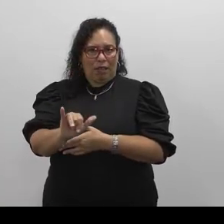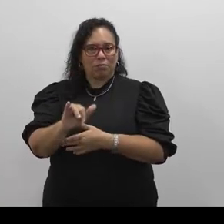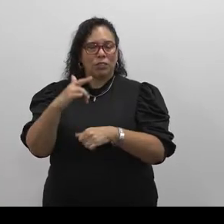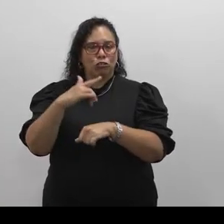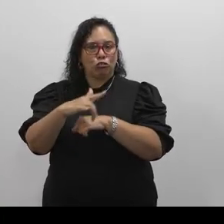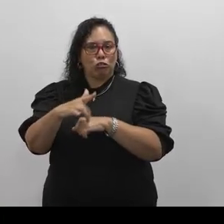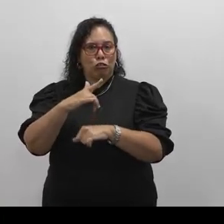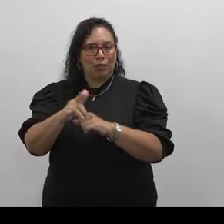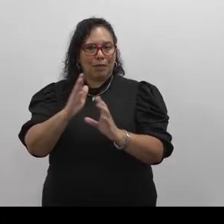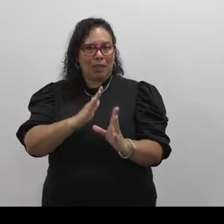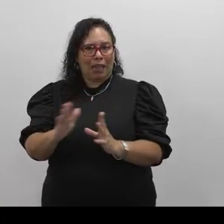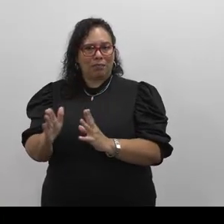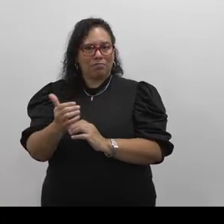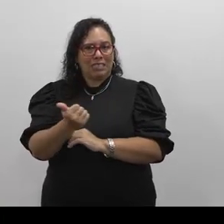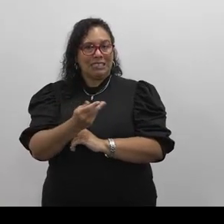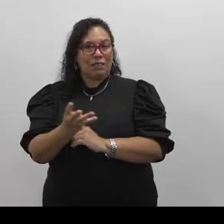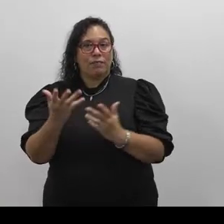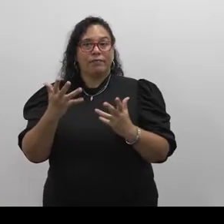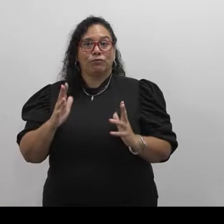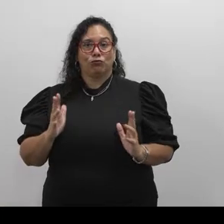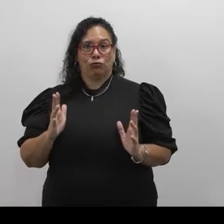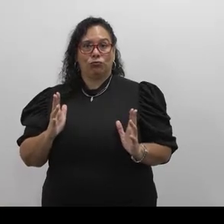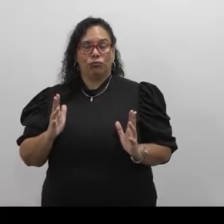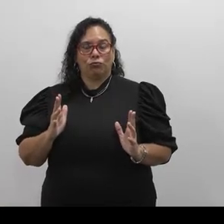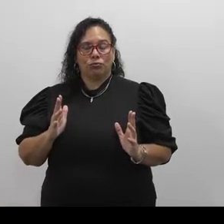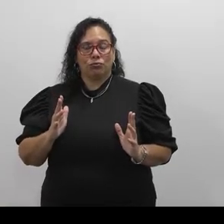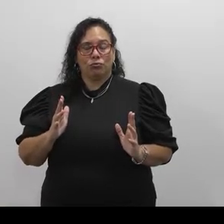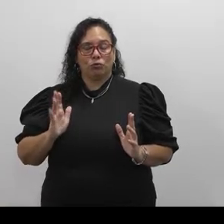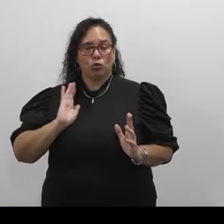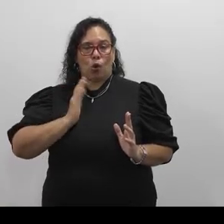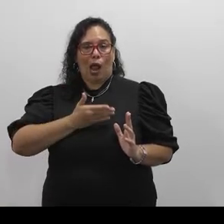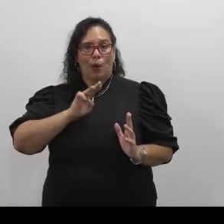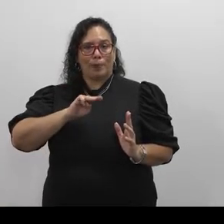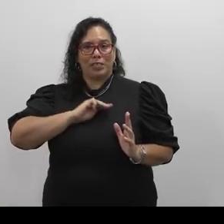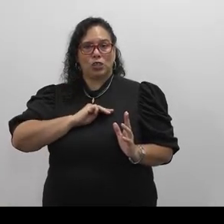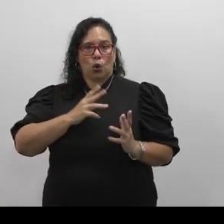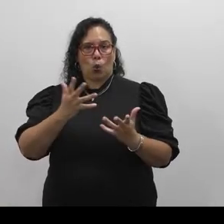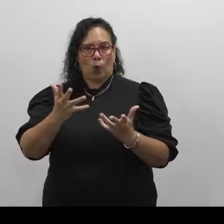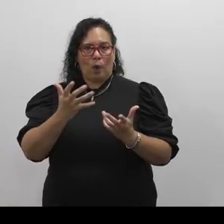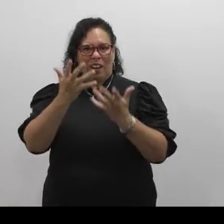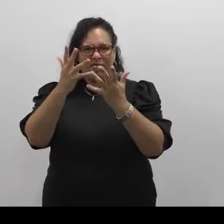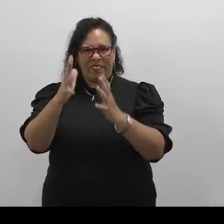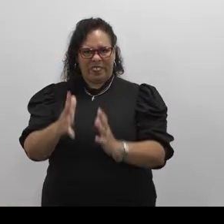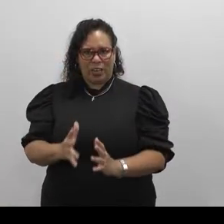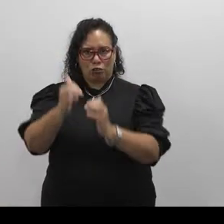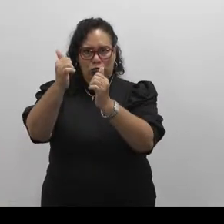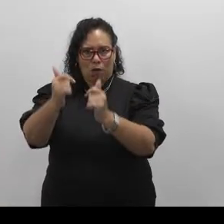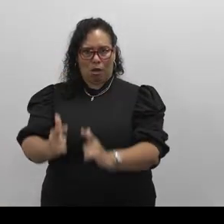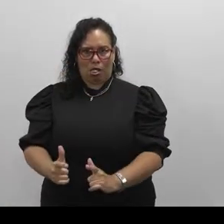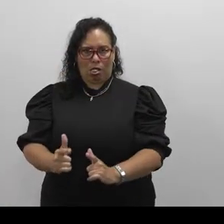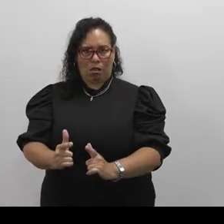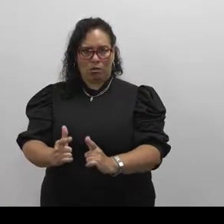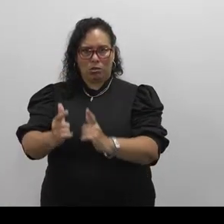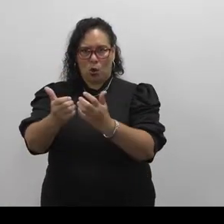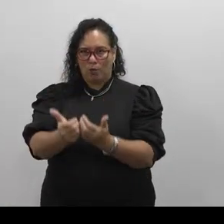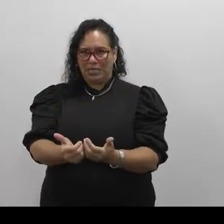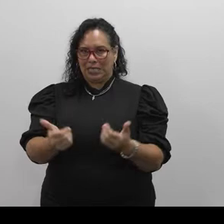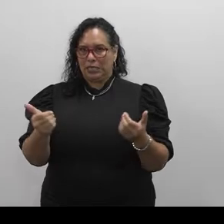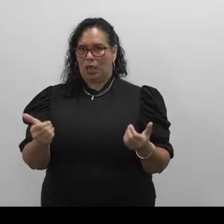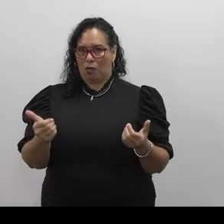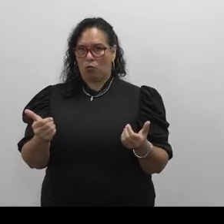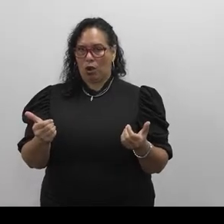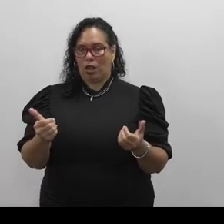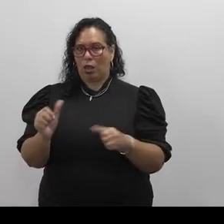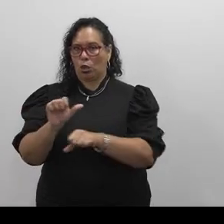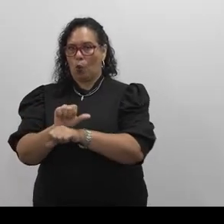planning, several of those are complete, right? It's still very much our mission to go and finish every one of those projects. So I wanna make sure I separate out kind of the